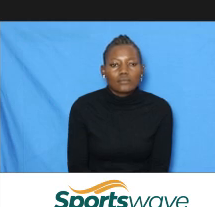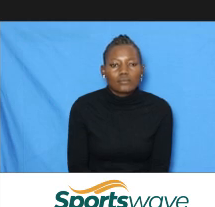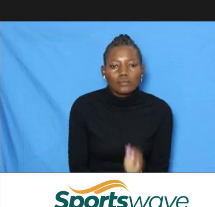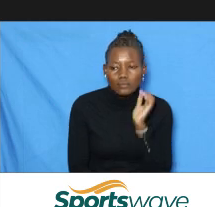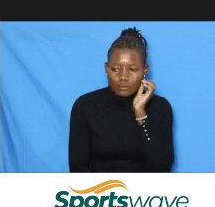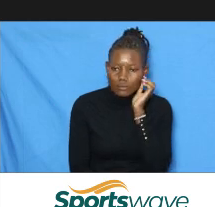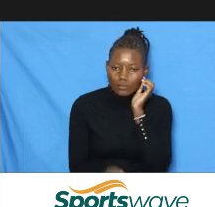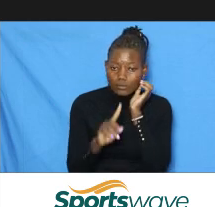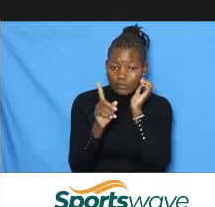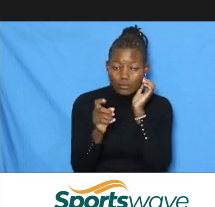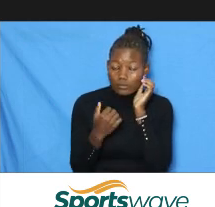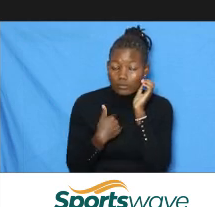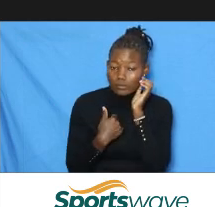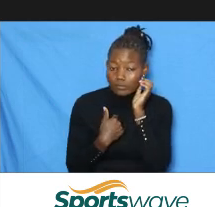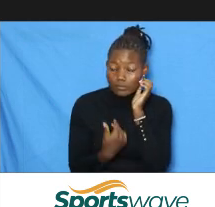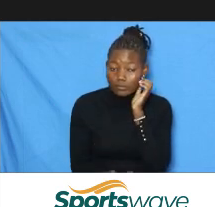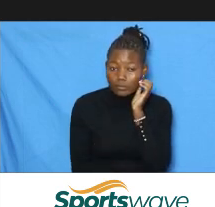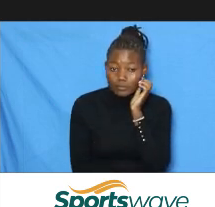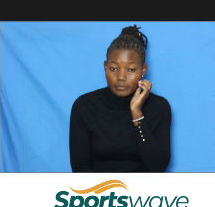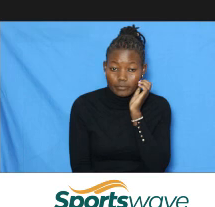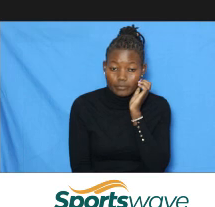I have a question. Yes.